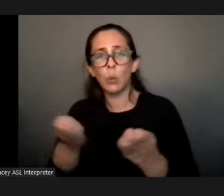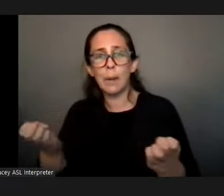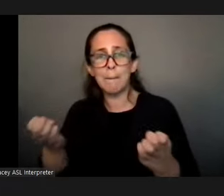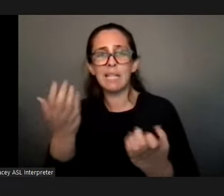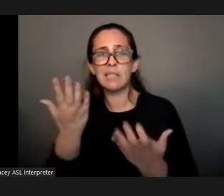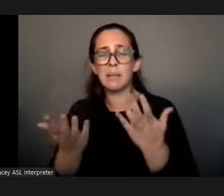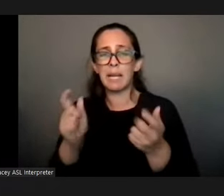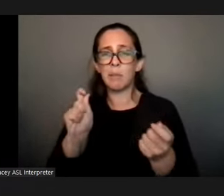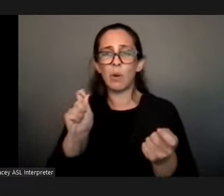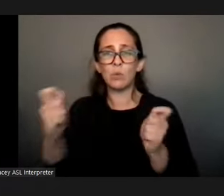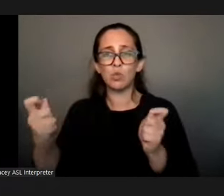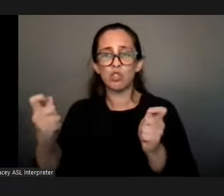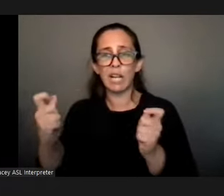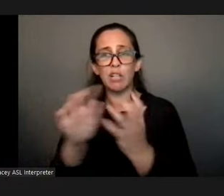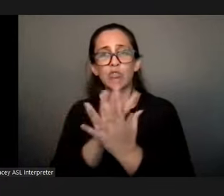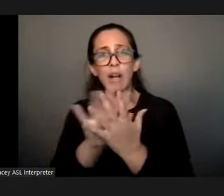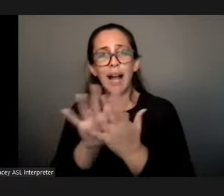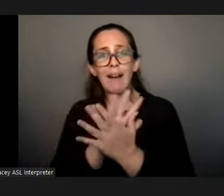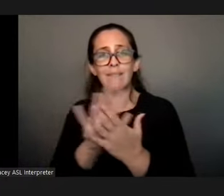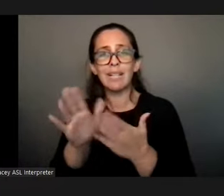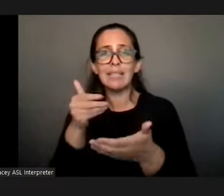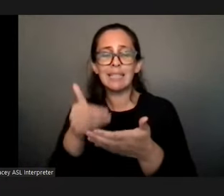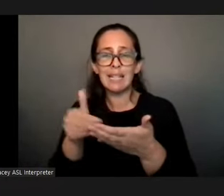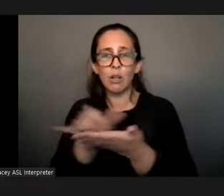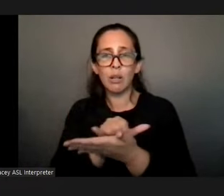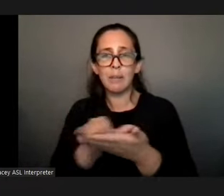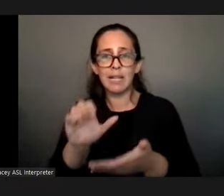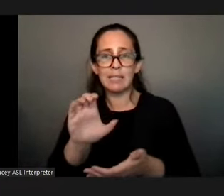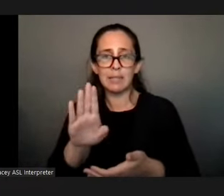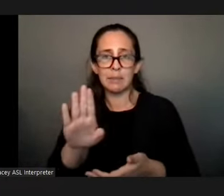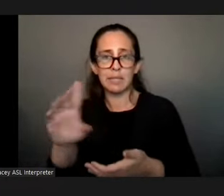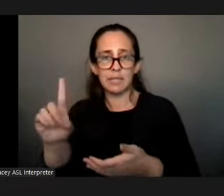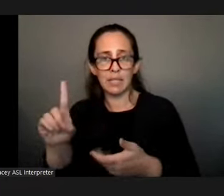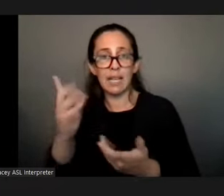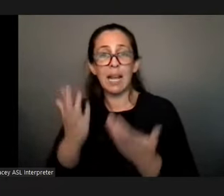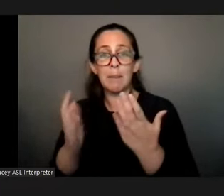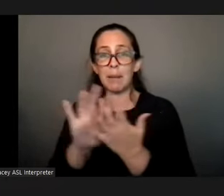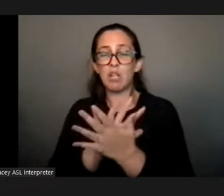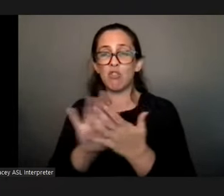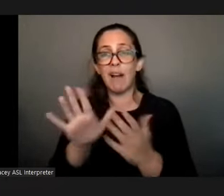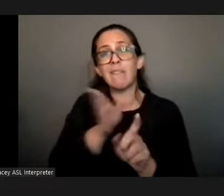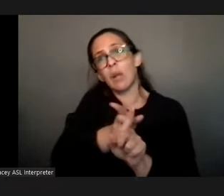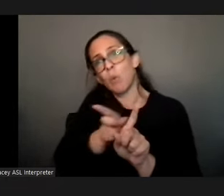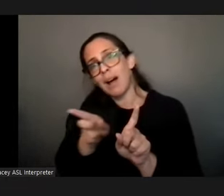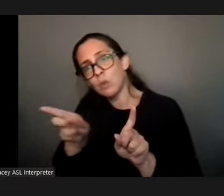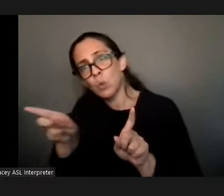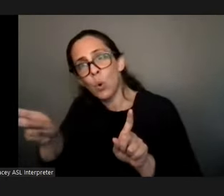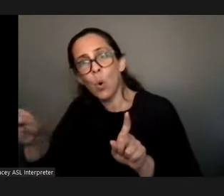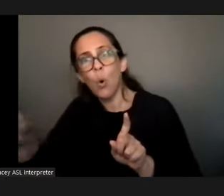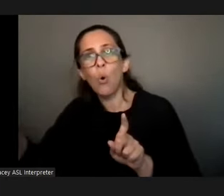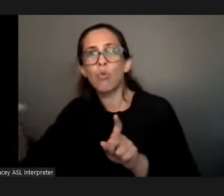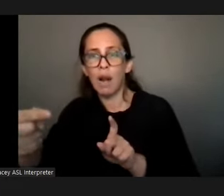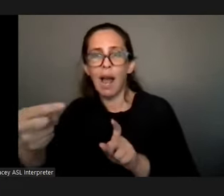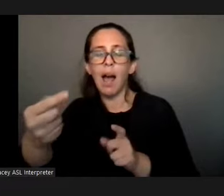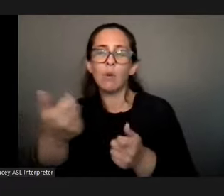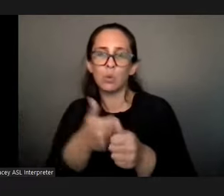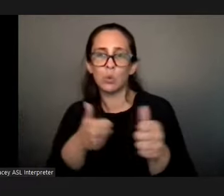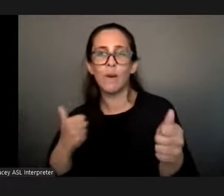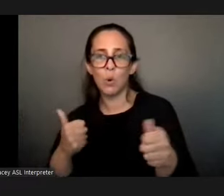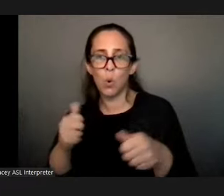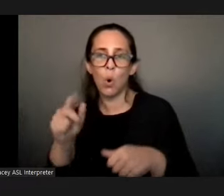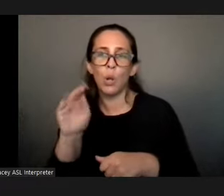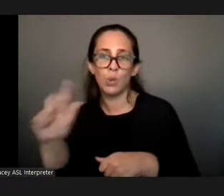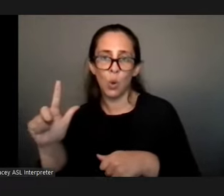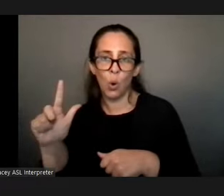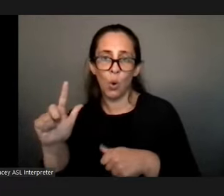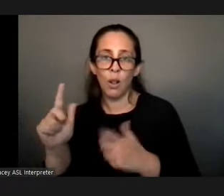traffic in neighborhoods near the Manhattan Central Business District, and that there might be traffic that diverts around the Manhattan Central Business District to avoid tolls.